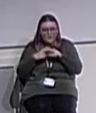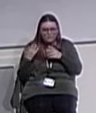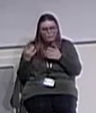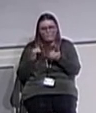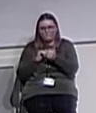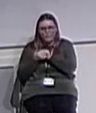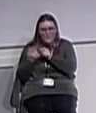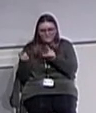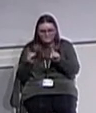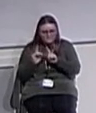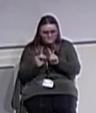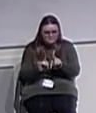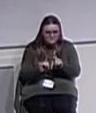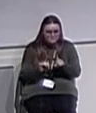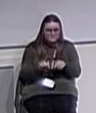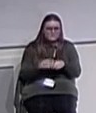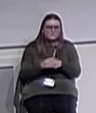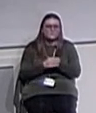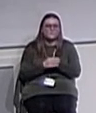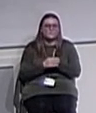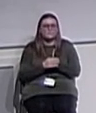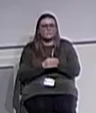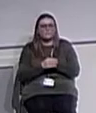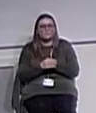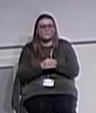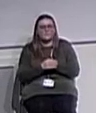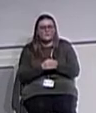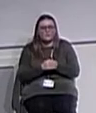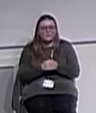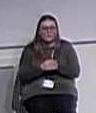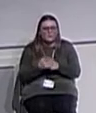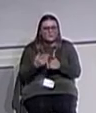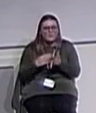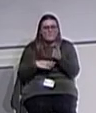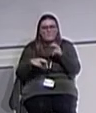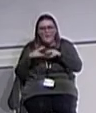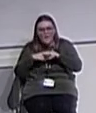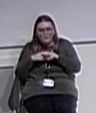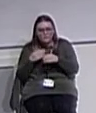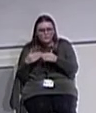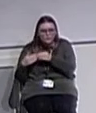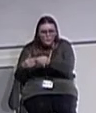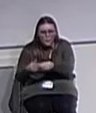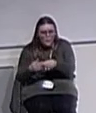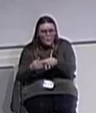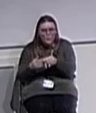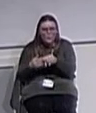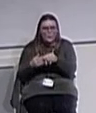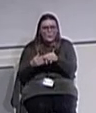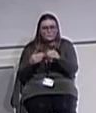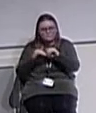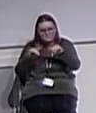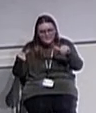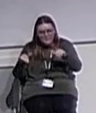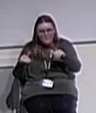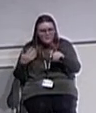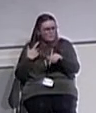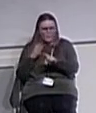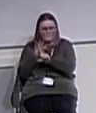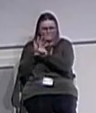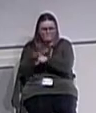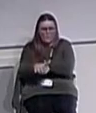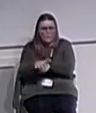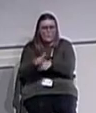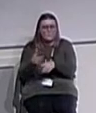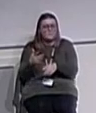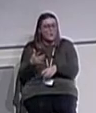We'll peel you off the people you've come with, and we'll do a parents tour as well for them if you want to. We're not going to make the parents go on a tour, but